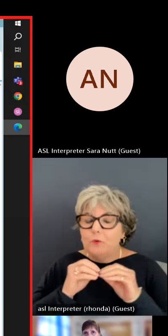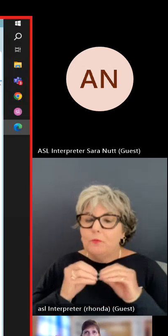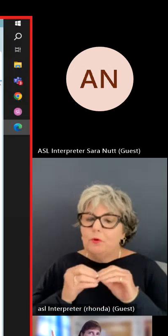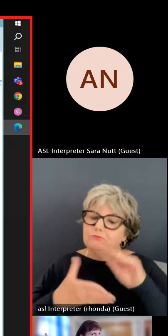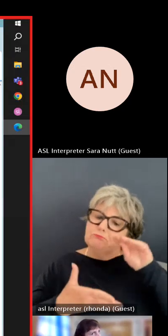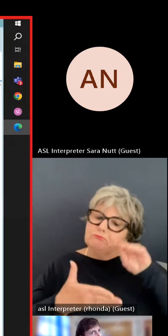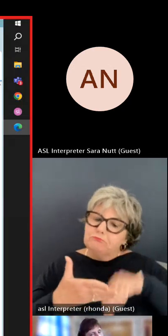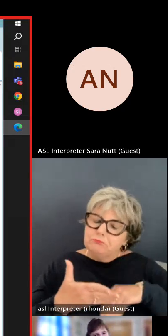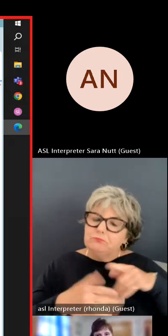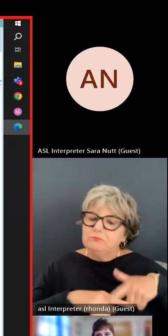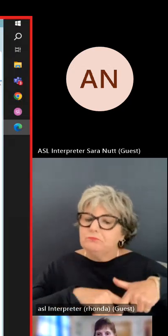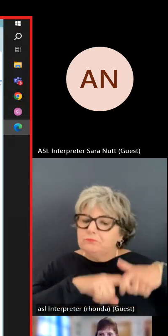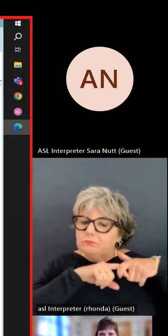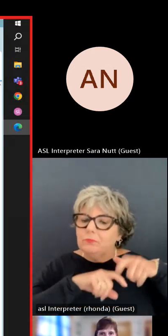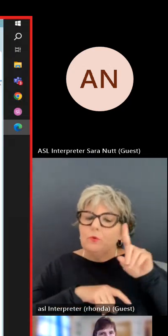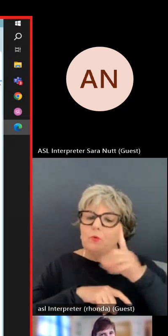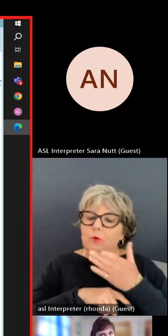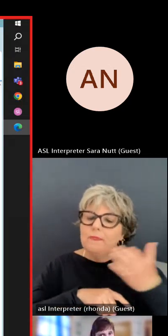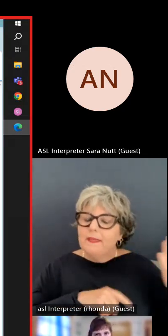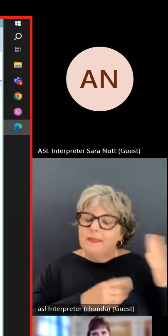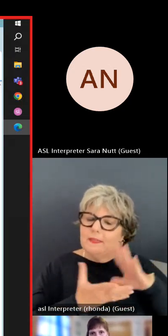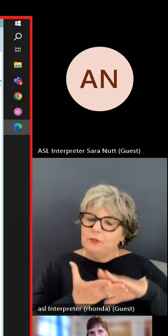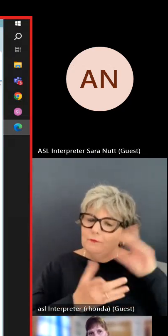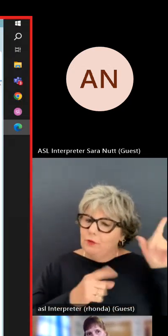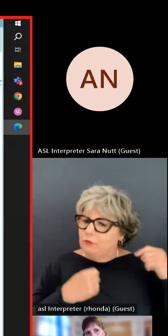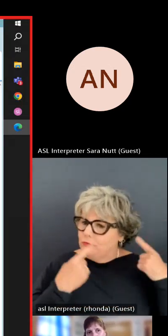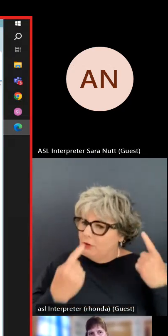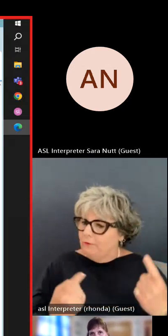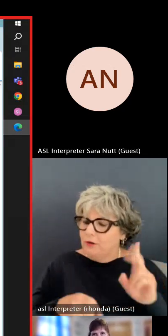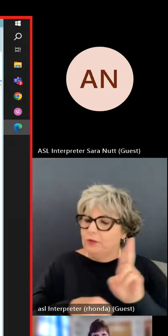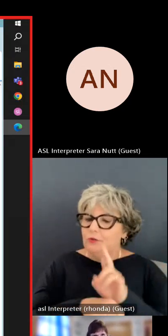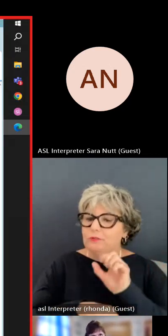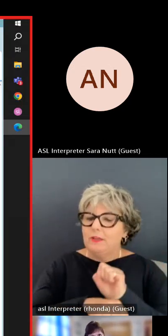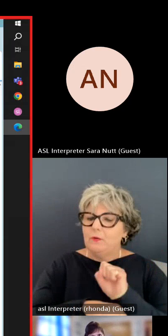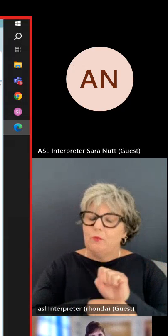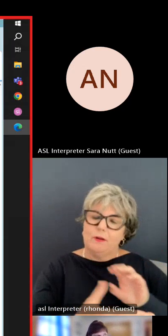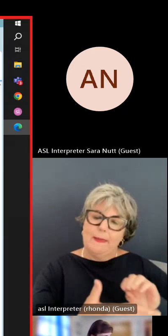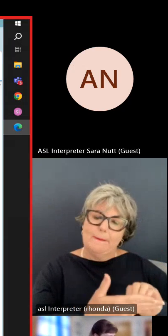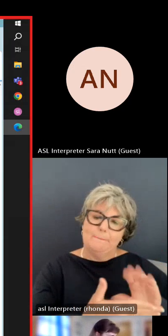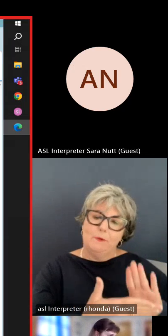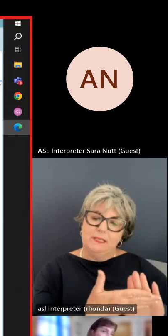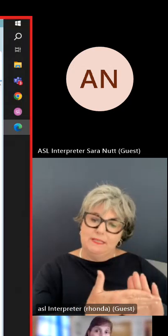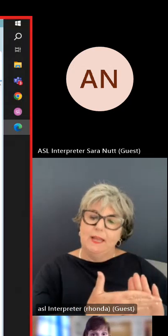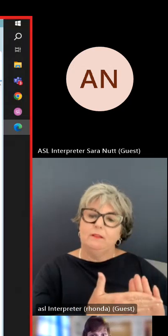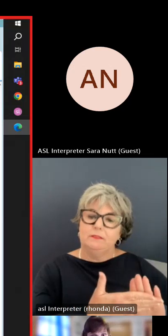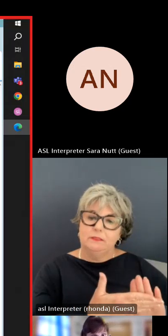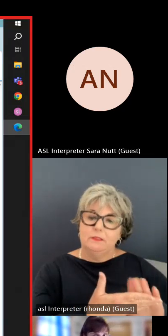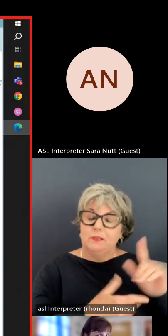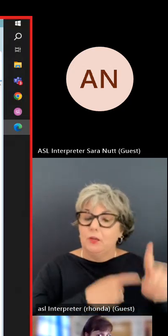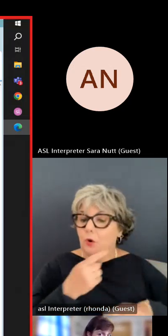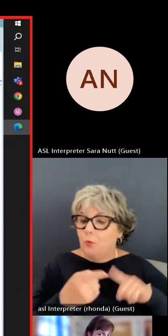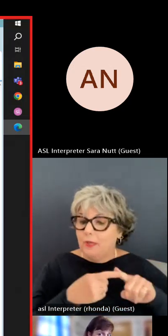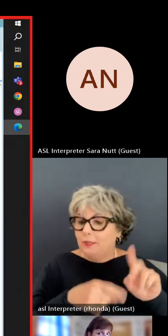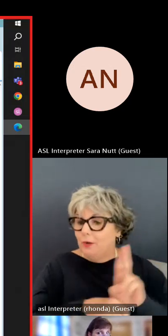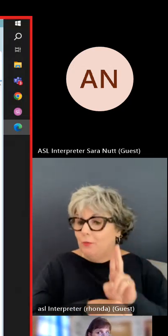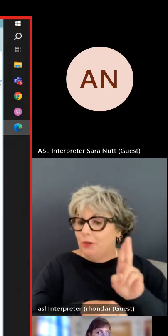like you to just take one thing that you've learned so far and write down when you're going to apply